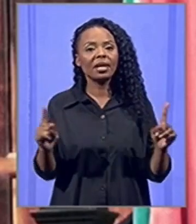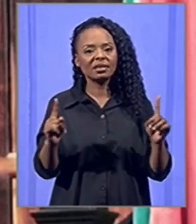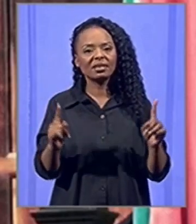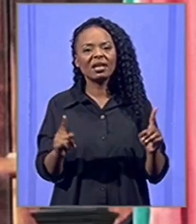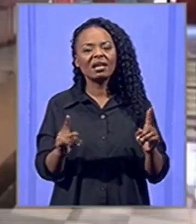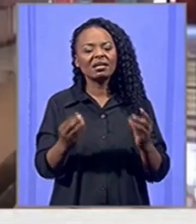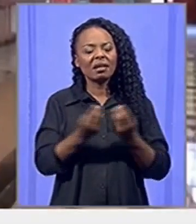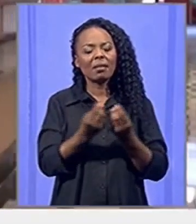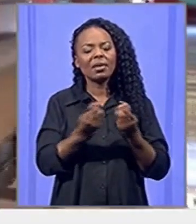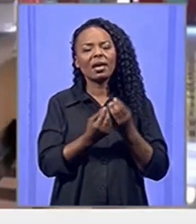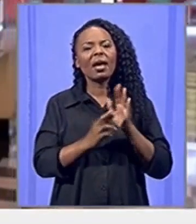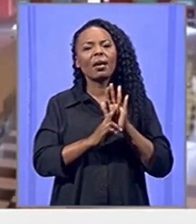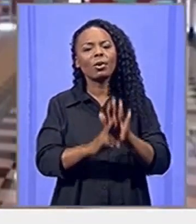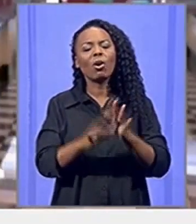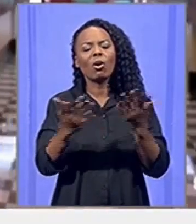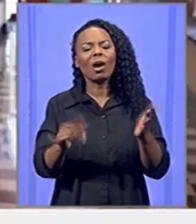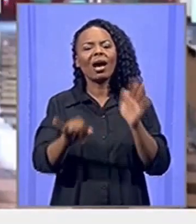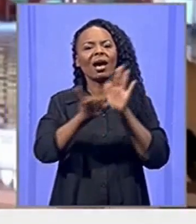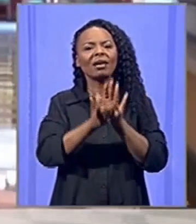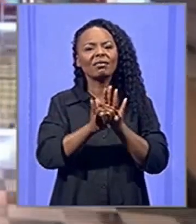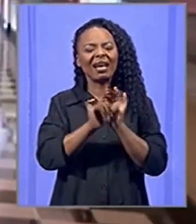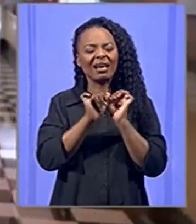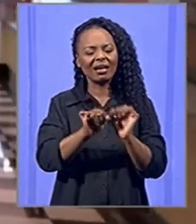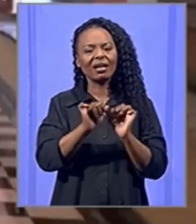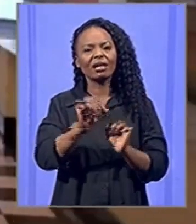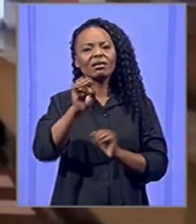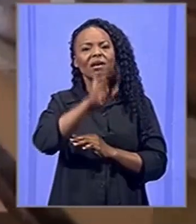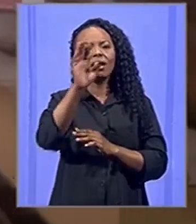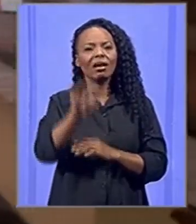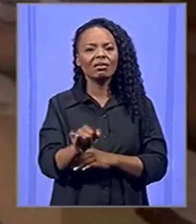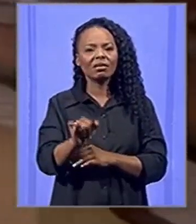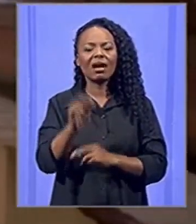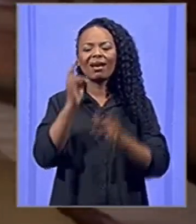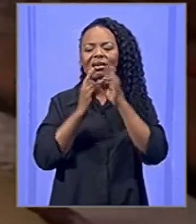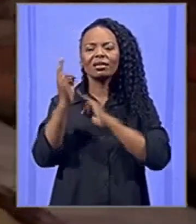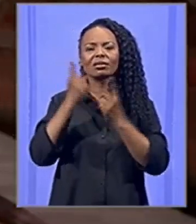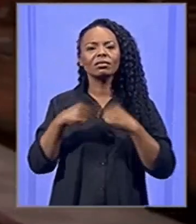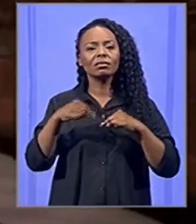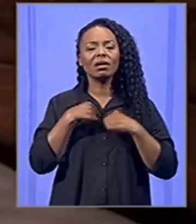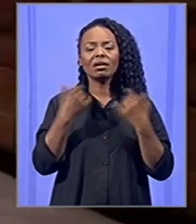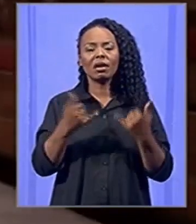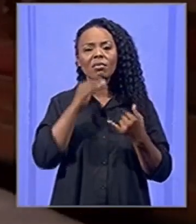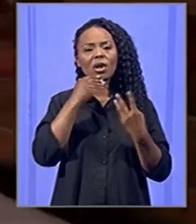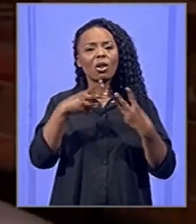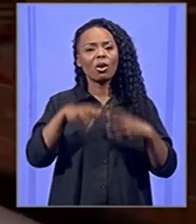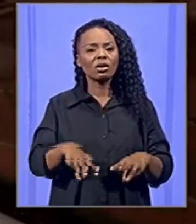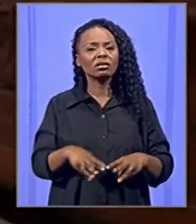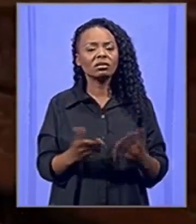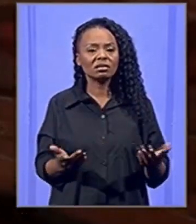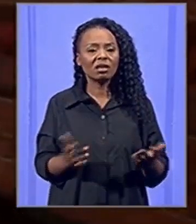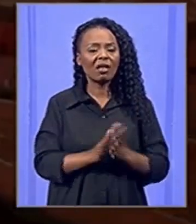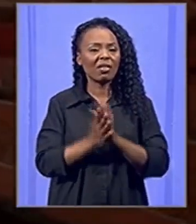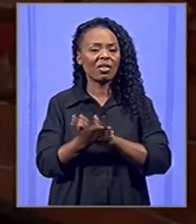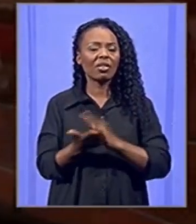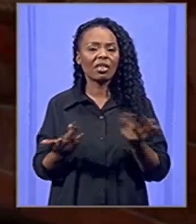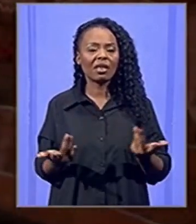symbols. We have lost that artwork forever. It's something that cannot be recovered, and that is the sad part about